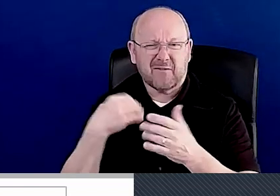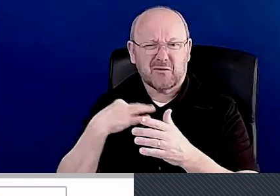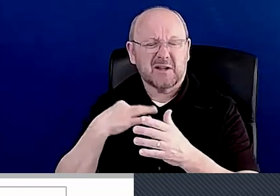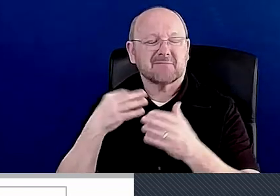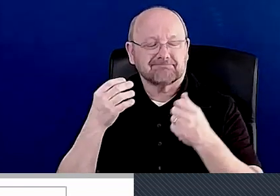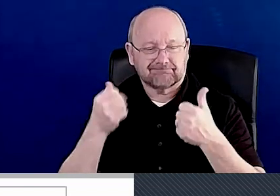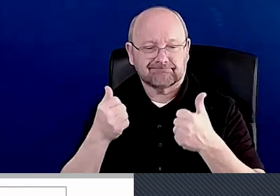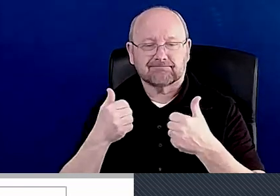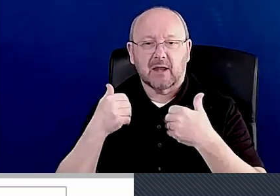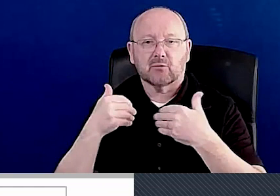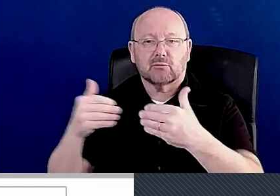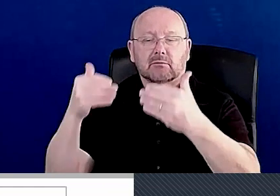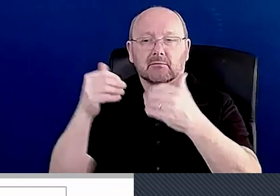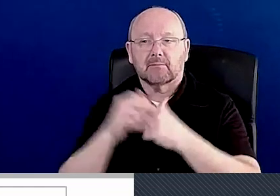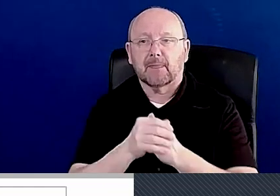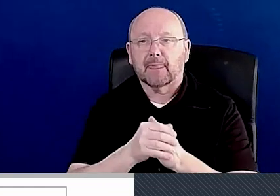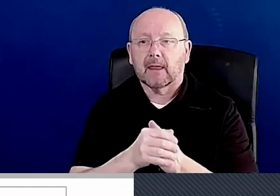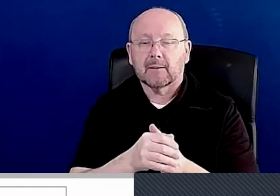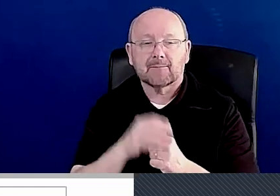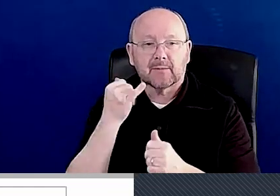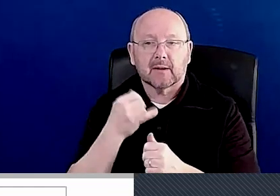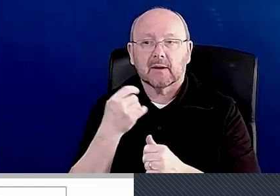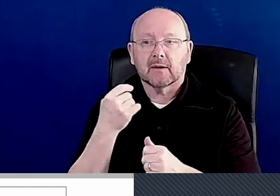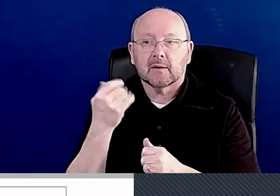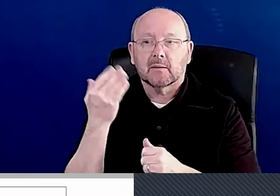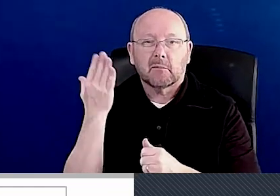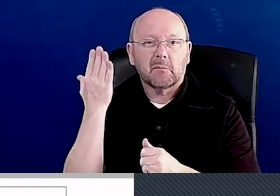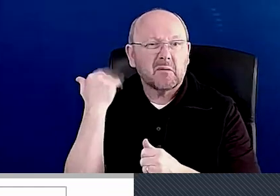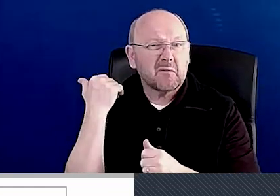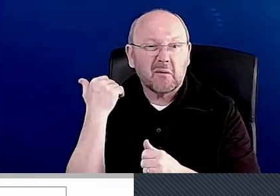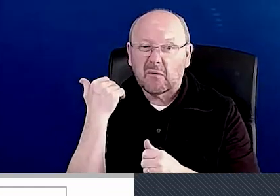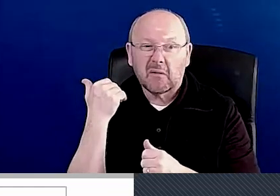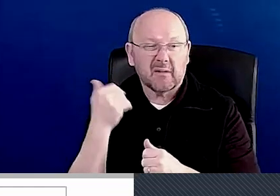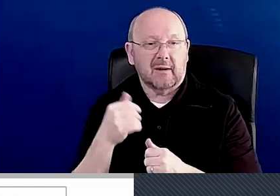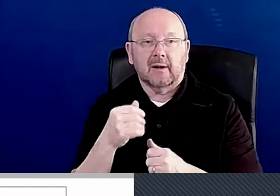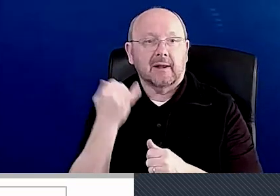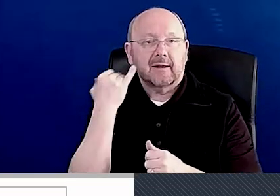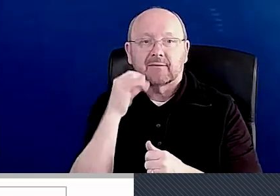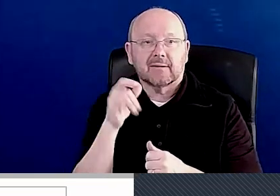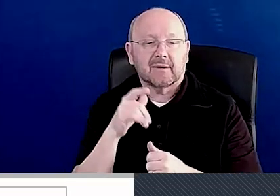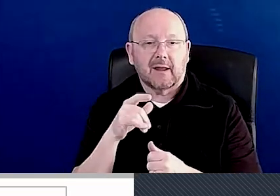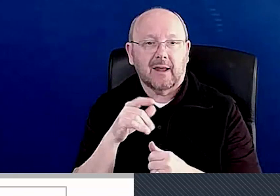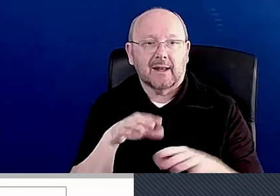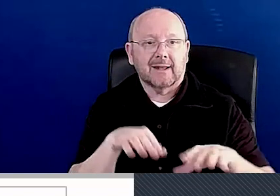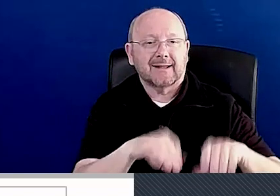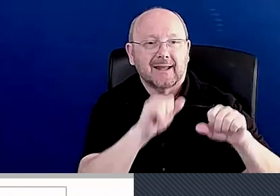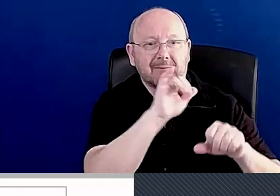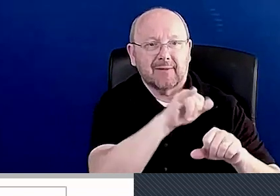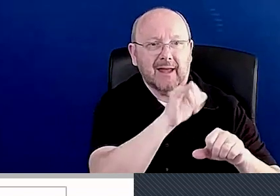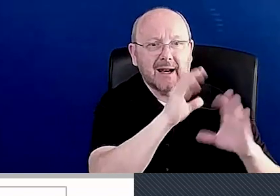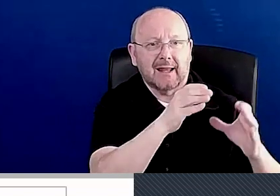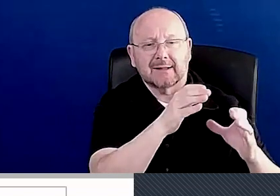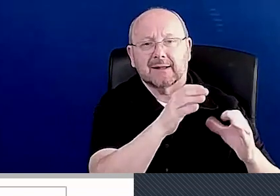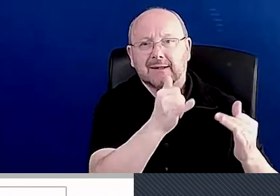medical terminology, and then they came over here, and it's like, well, you didn't take it from a college. So it's like, I have to do this all over